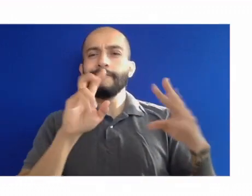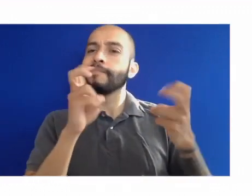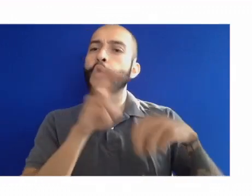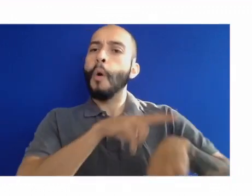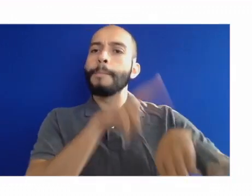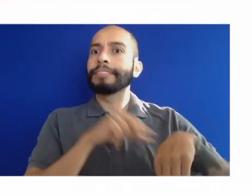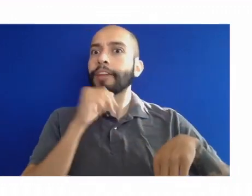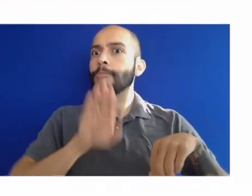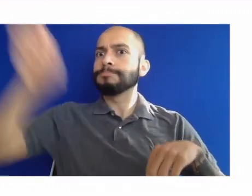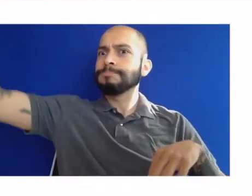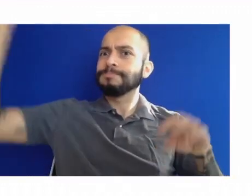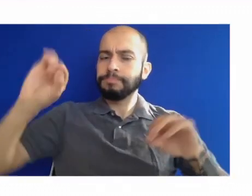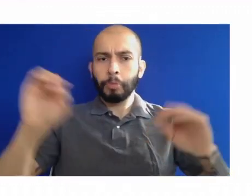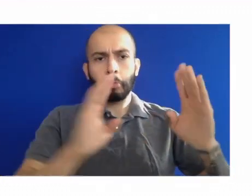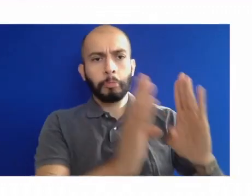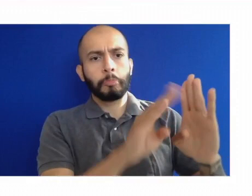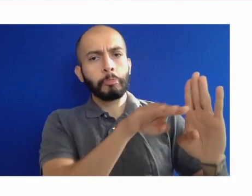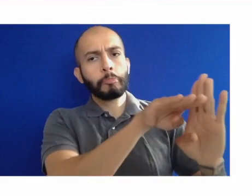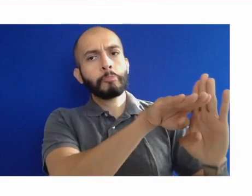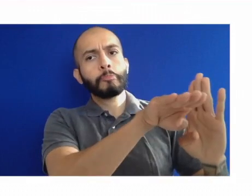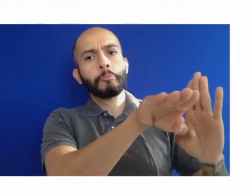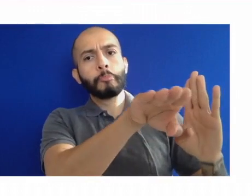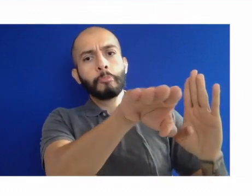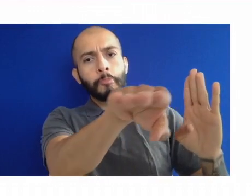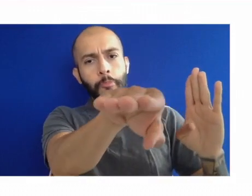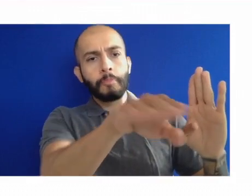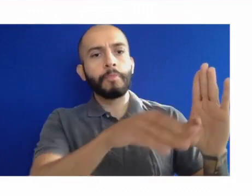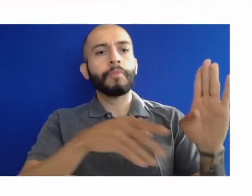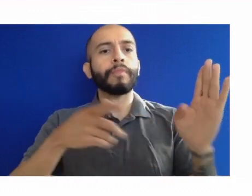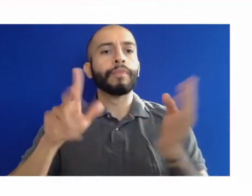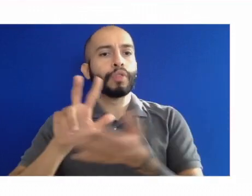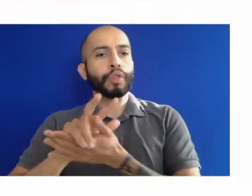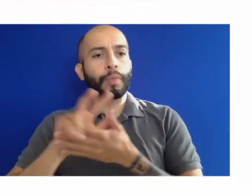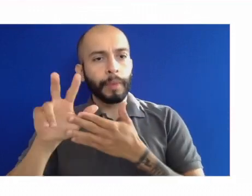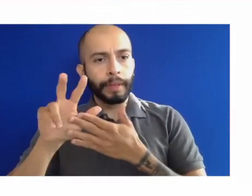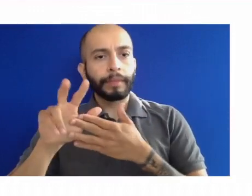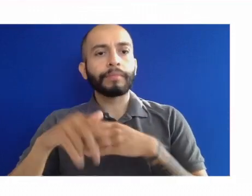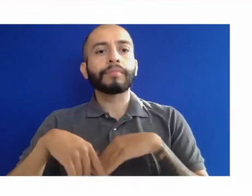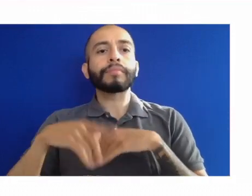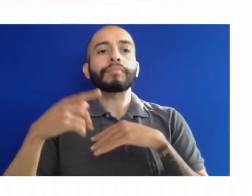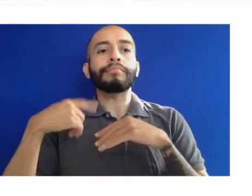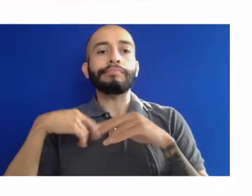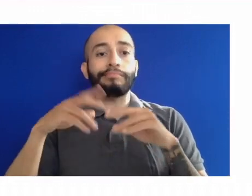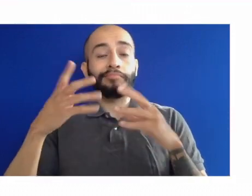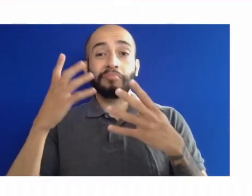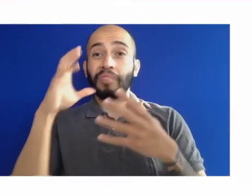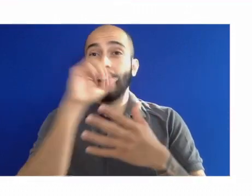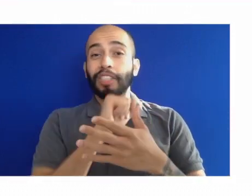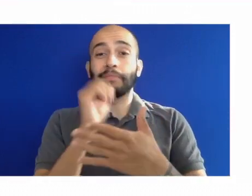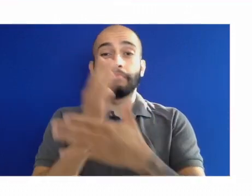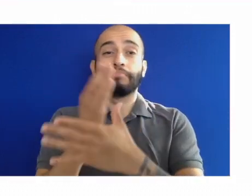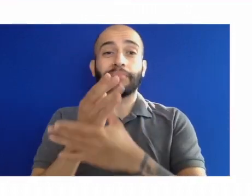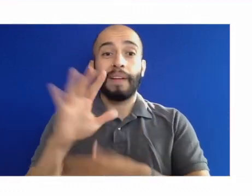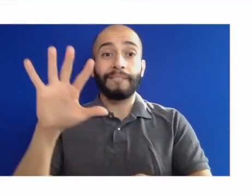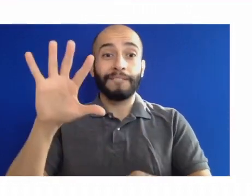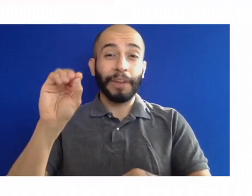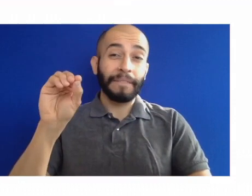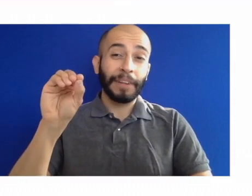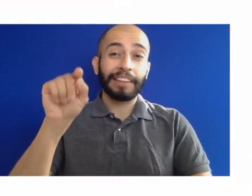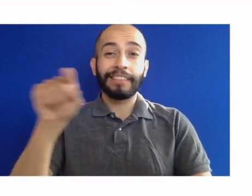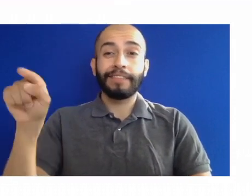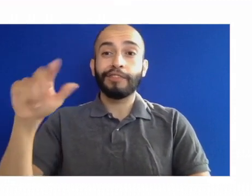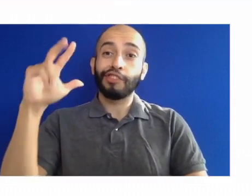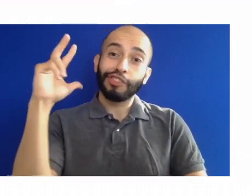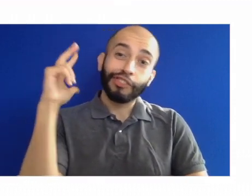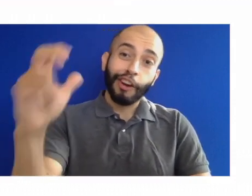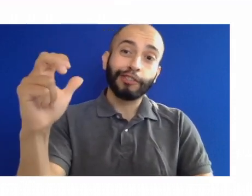cost every day. And this is an incredible amount of money. This means that it is worth it for us to do something about it.